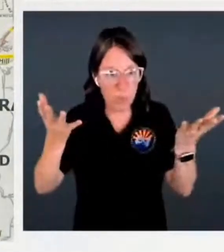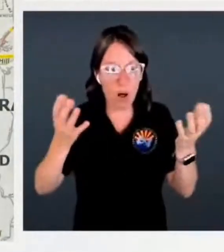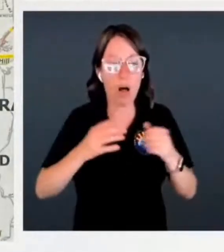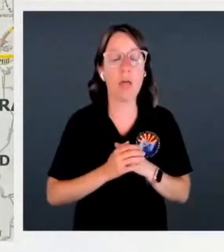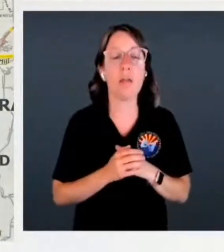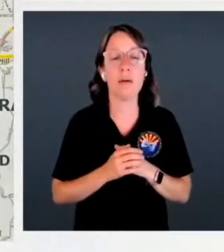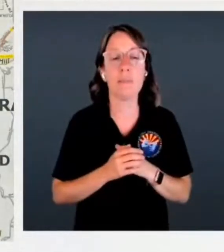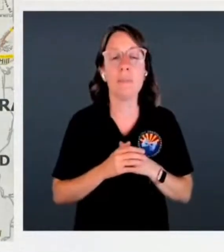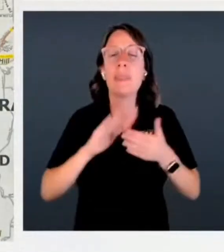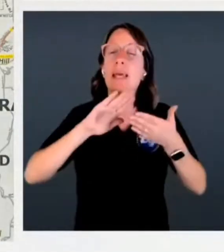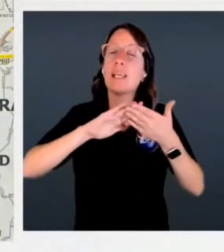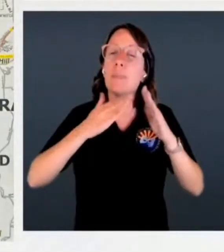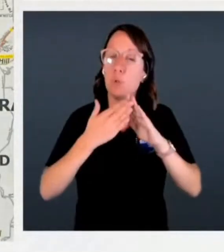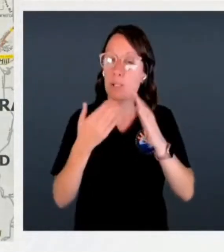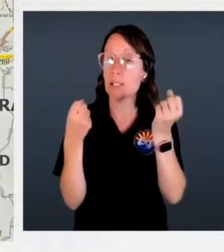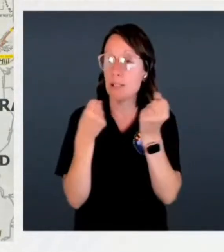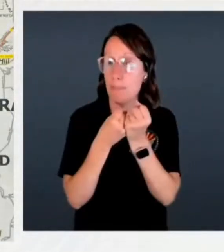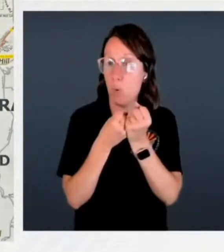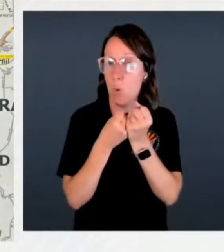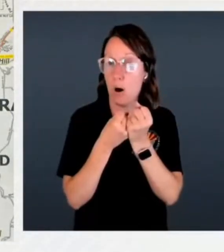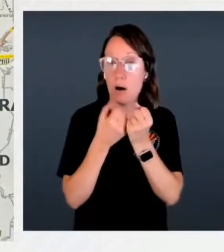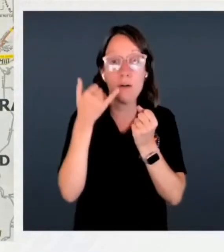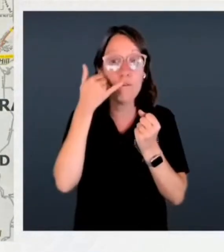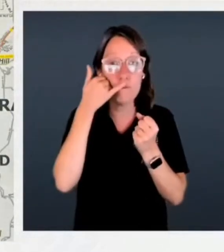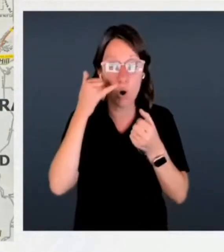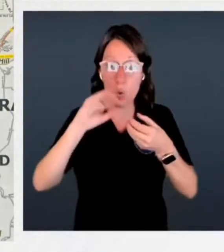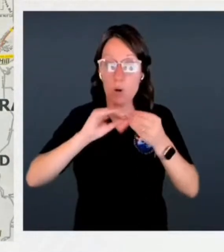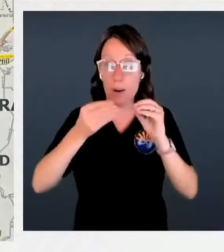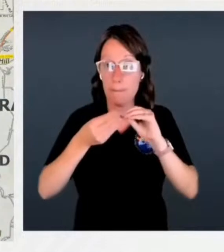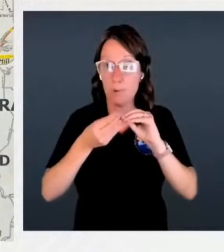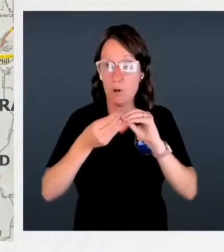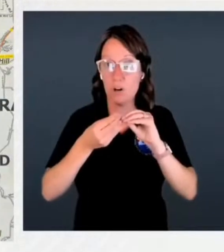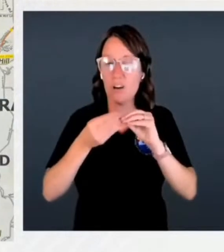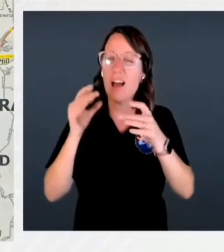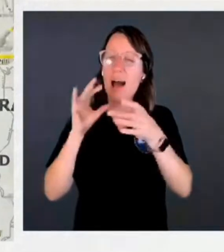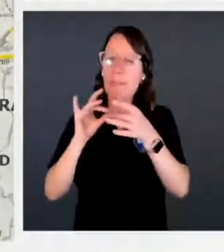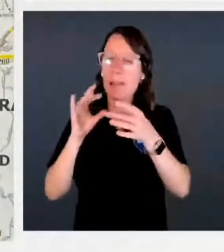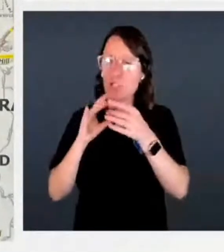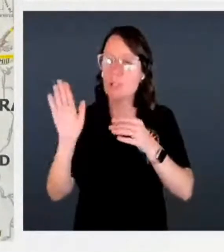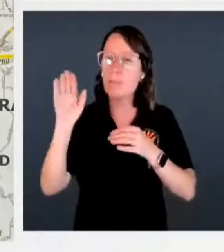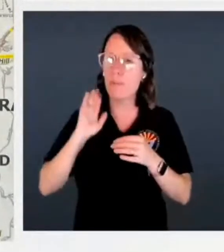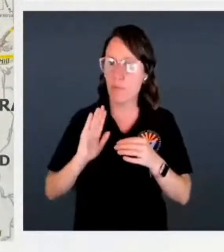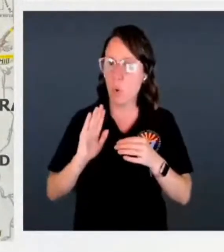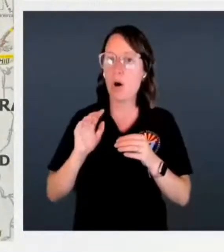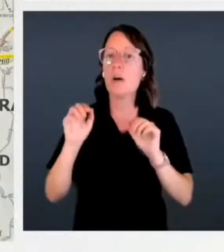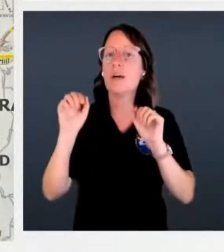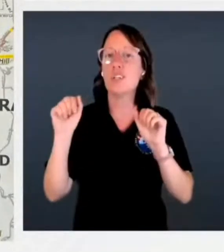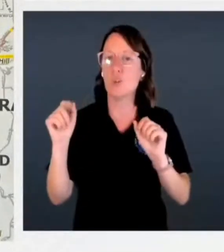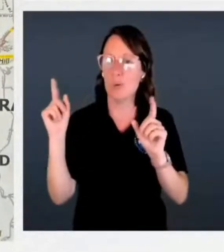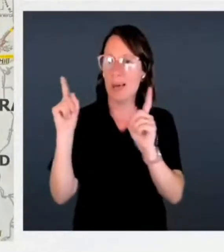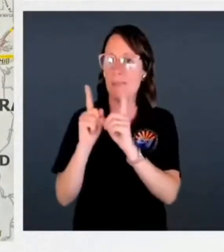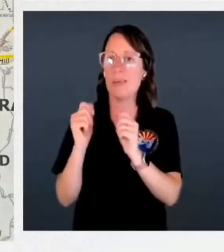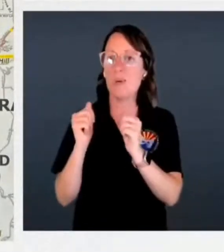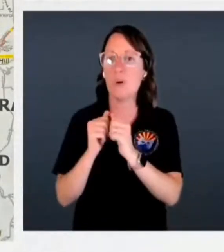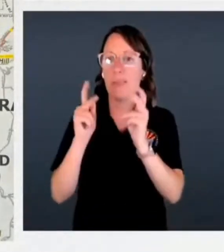the community support line that I talked about earlier with the escorts, and it is